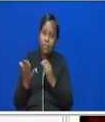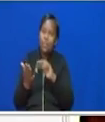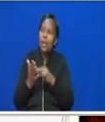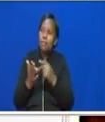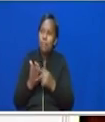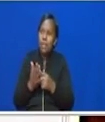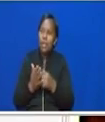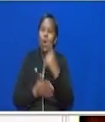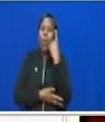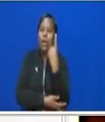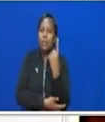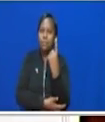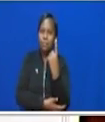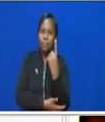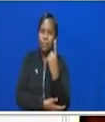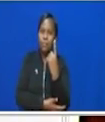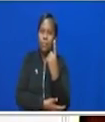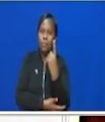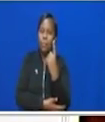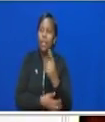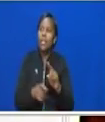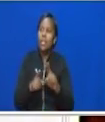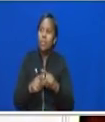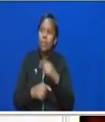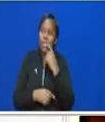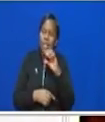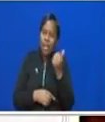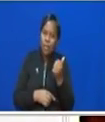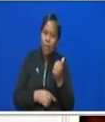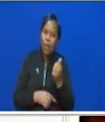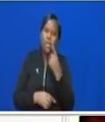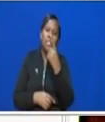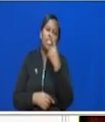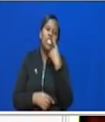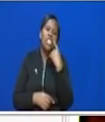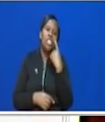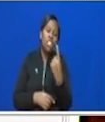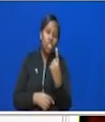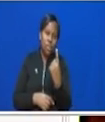means 1. You can also come across the word each,